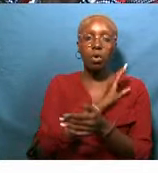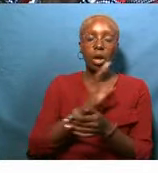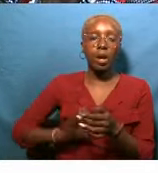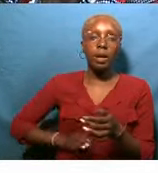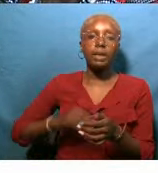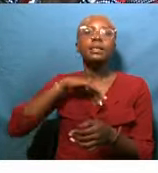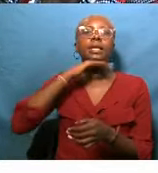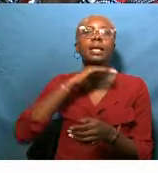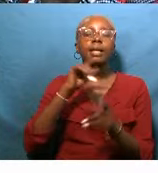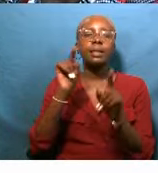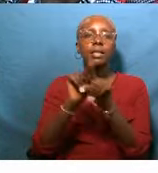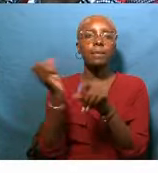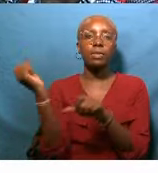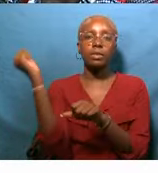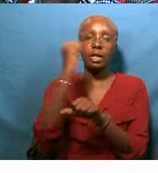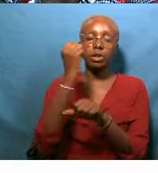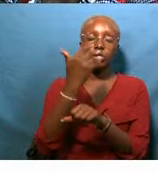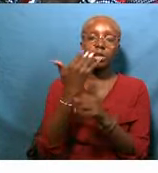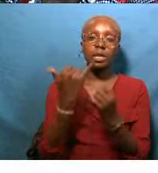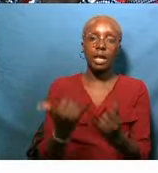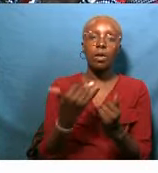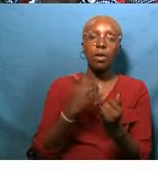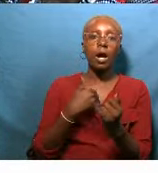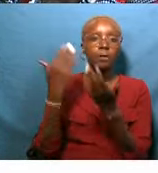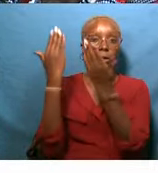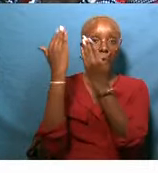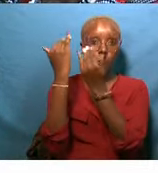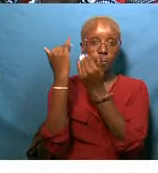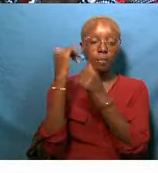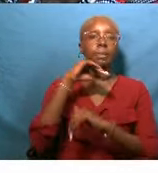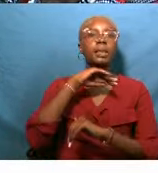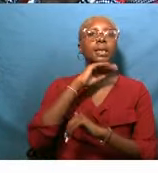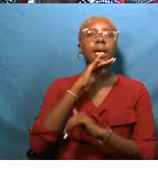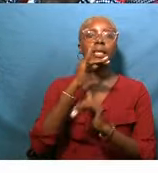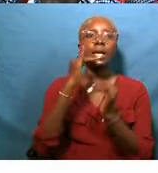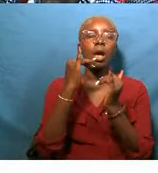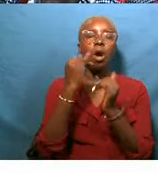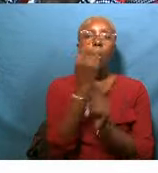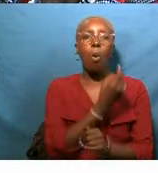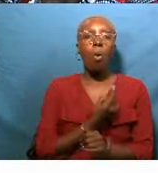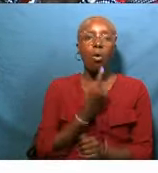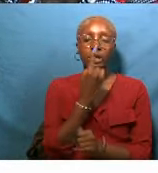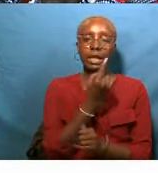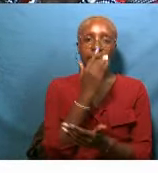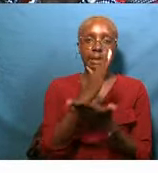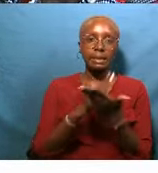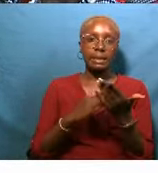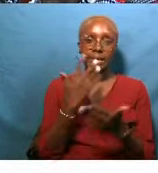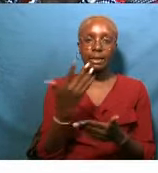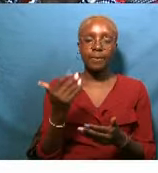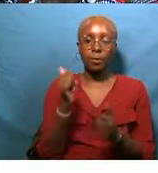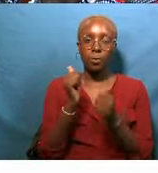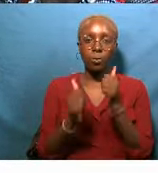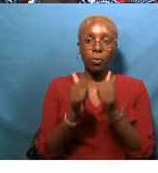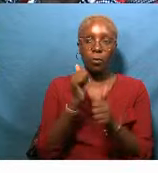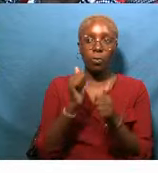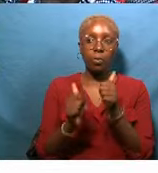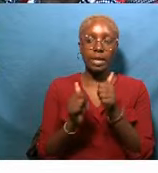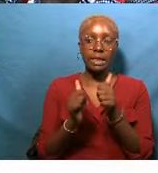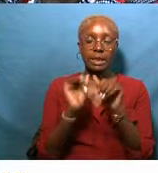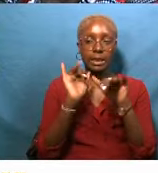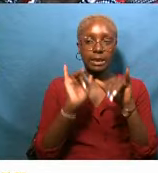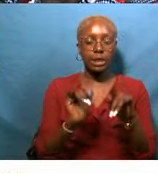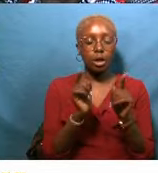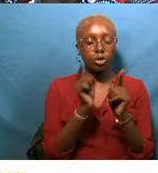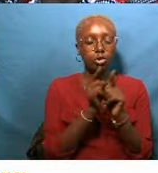resurrection, there is now hope that death is just but something that is temporary for those